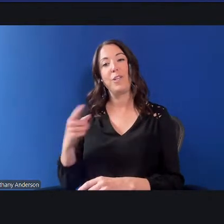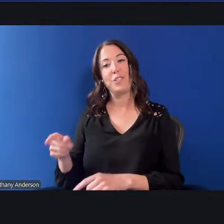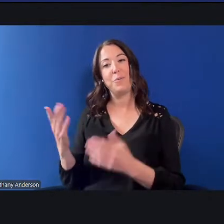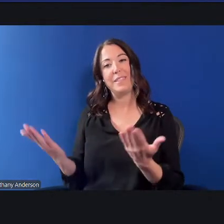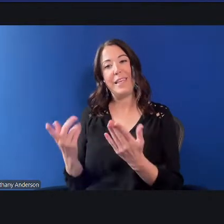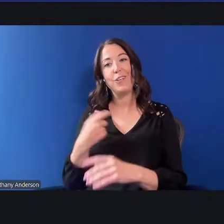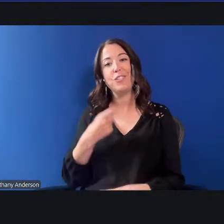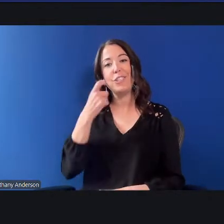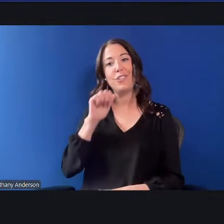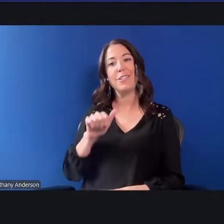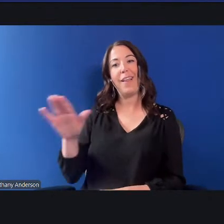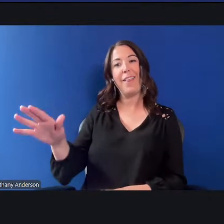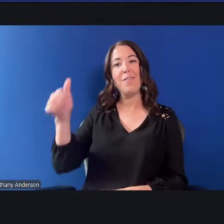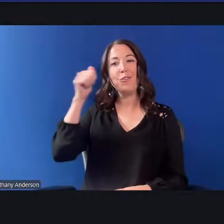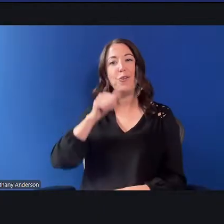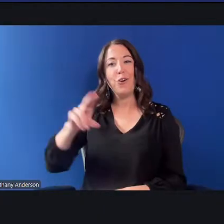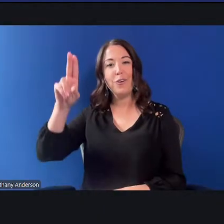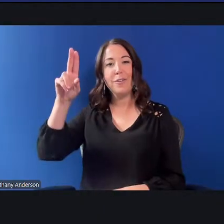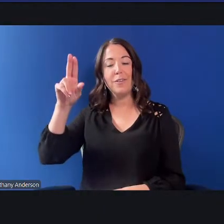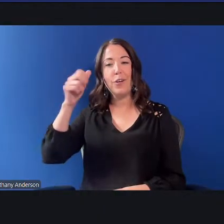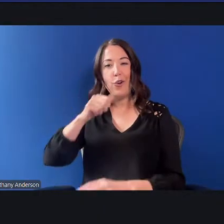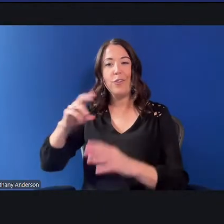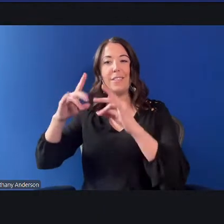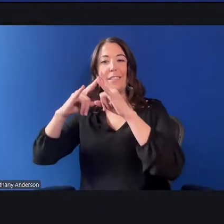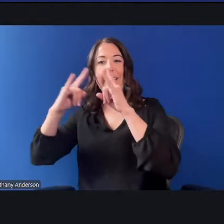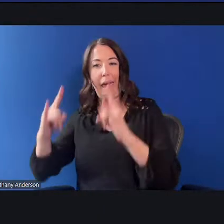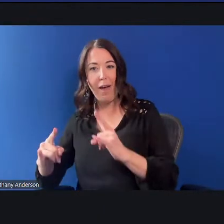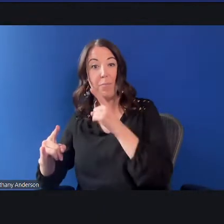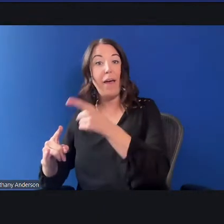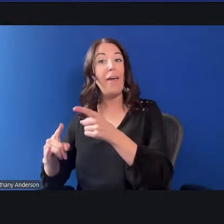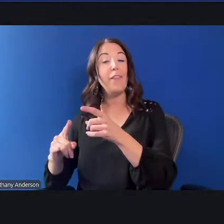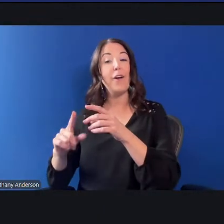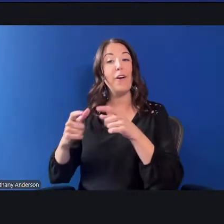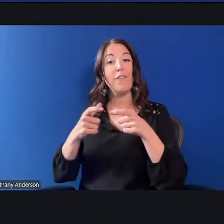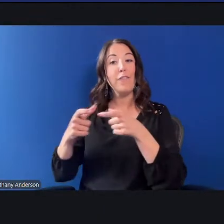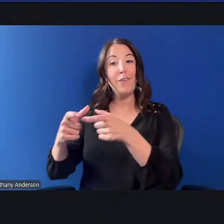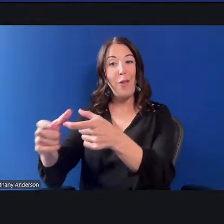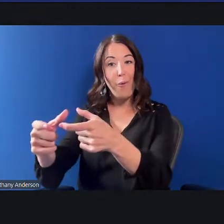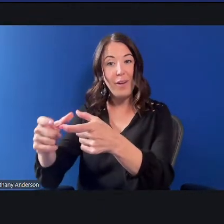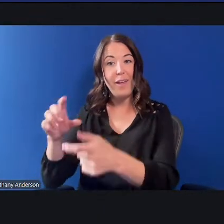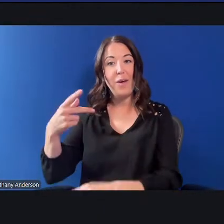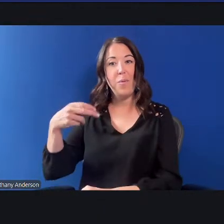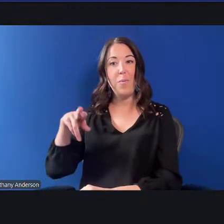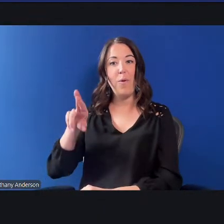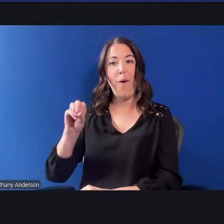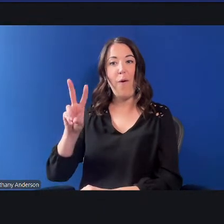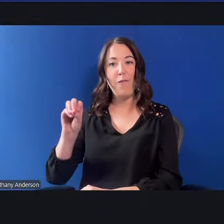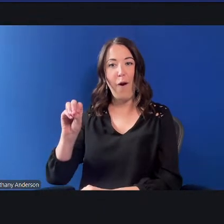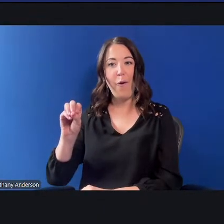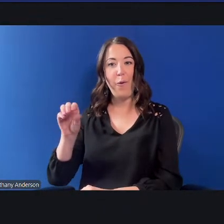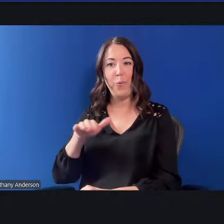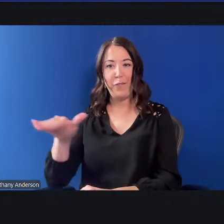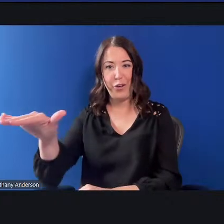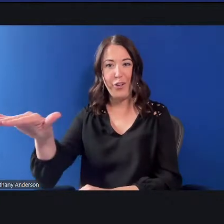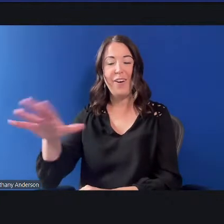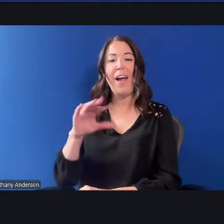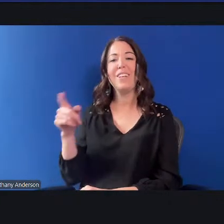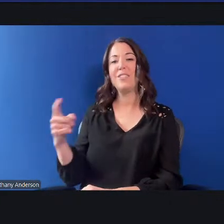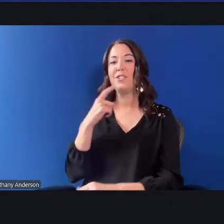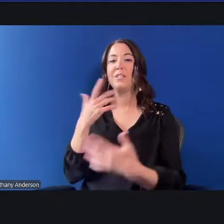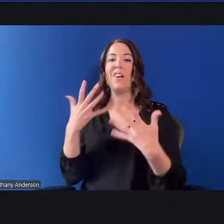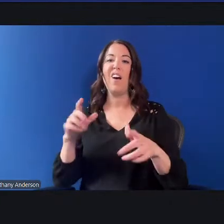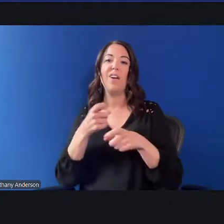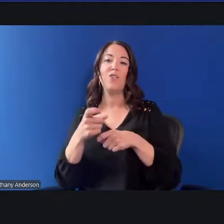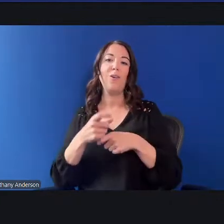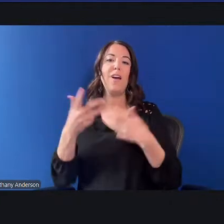girls' camp where they are starting by floating the Provo River. And she joked that she has spent enough time in a